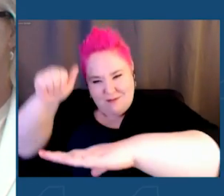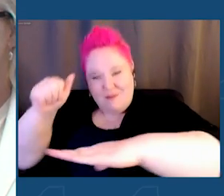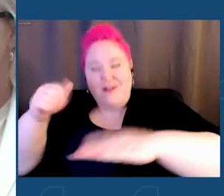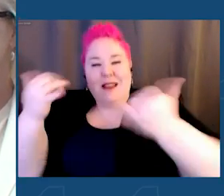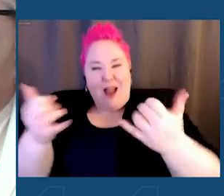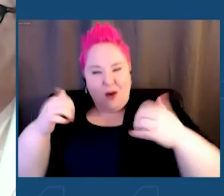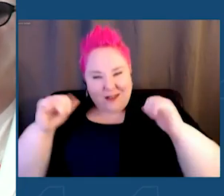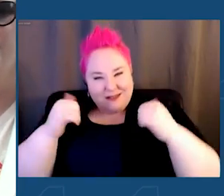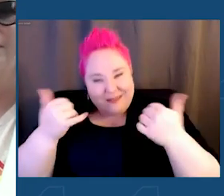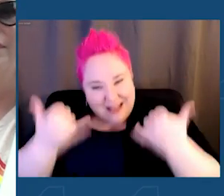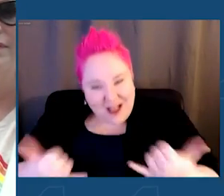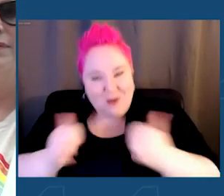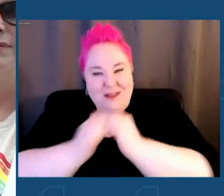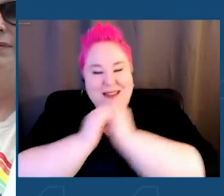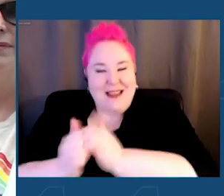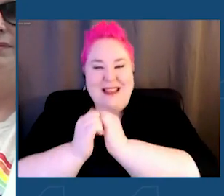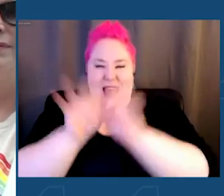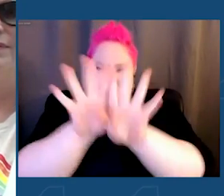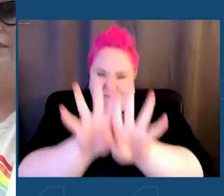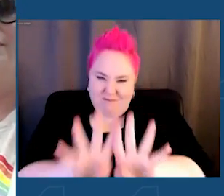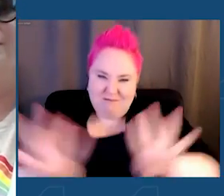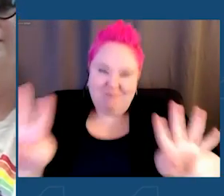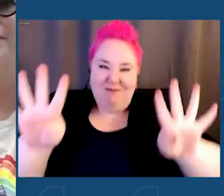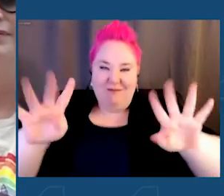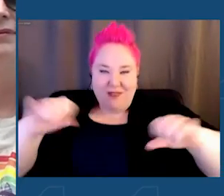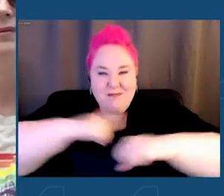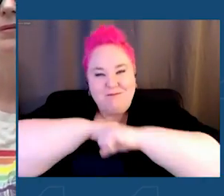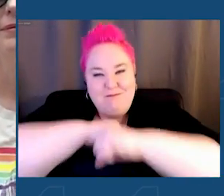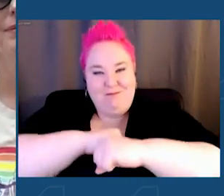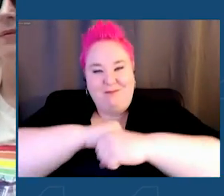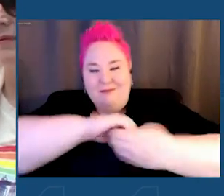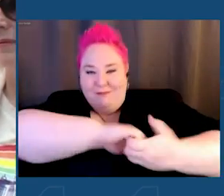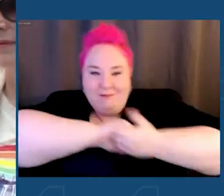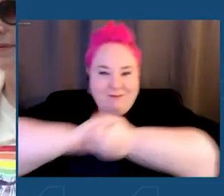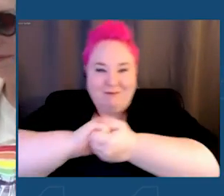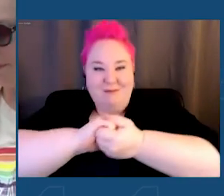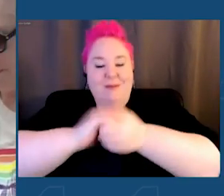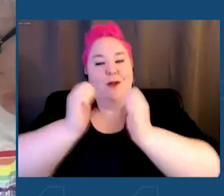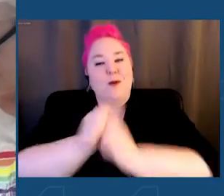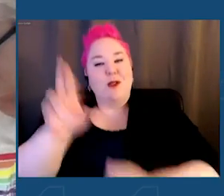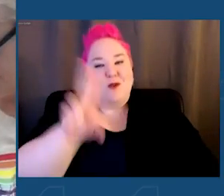to shoulder, saying we are in solidarity with the rest of America.